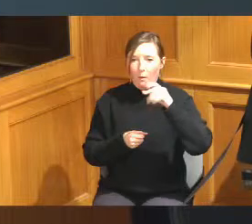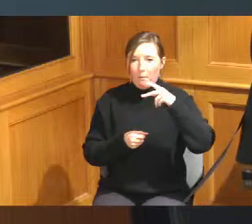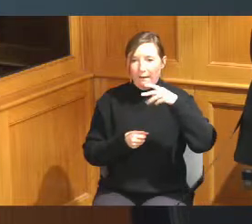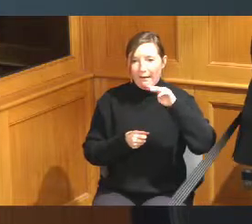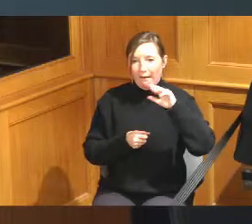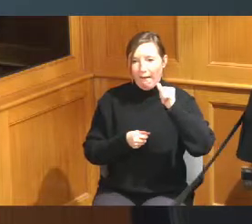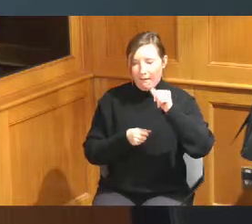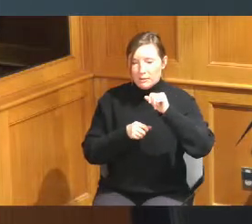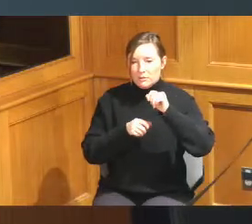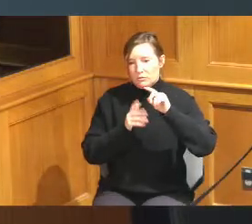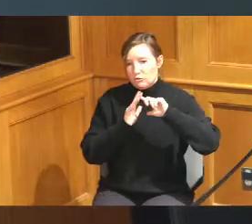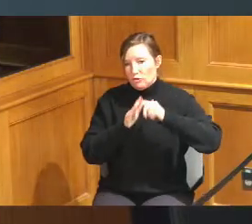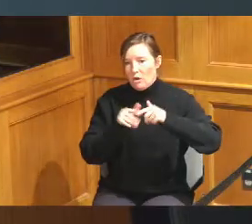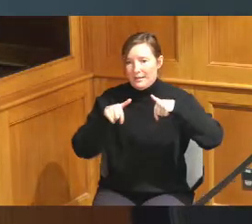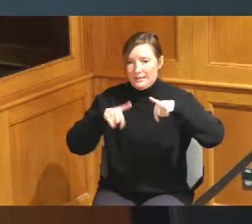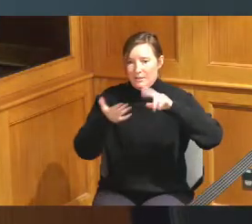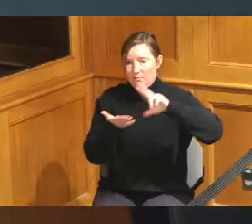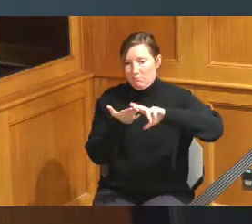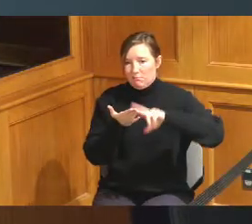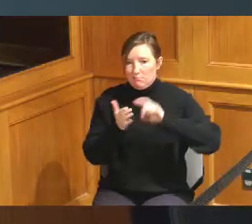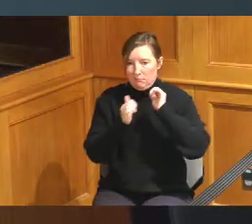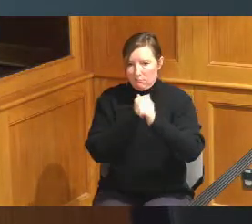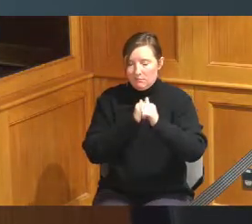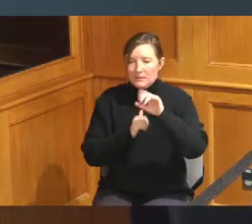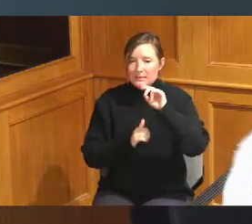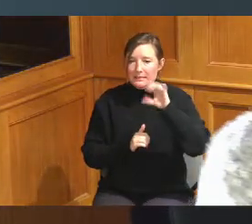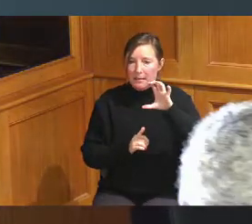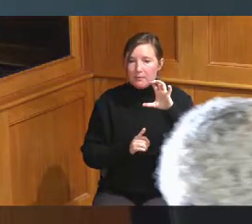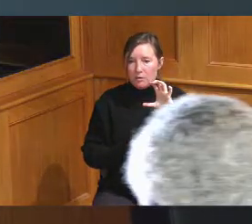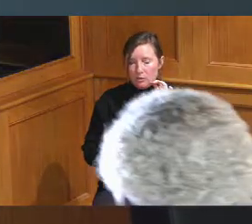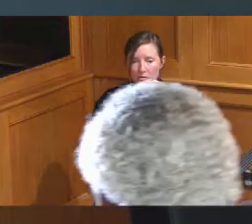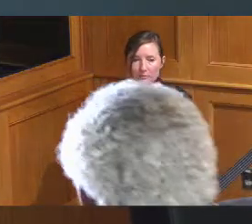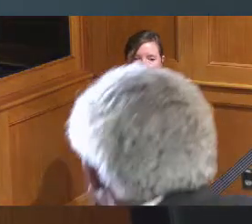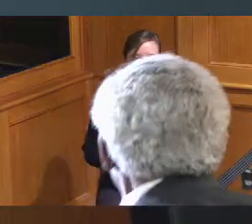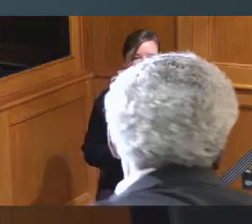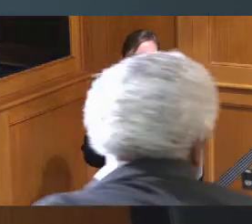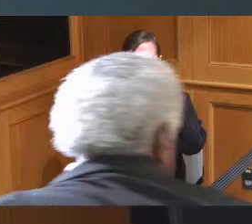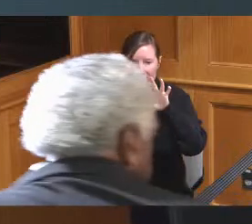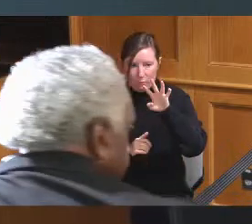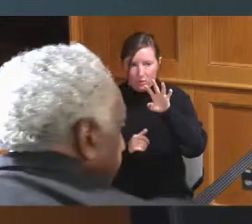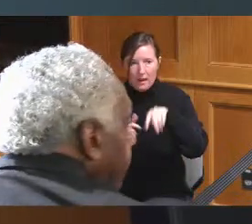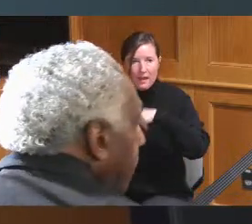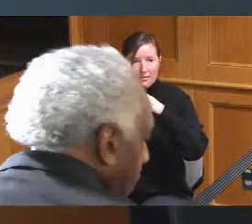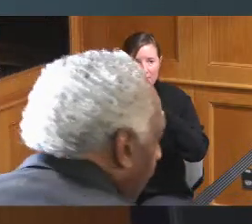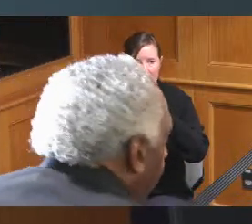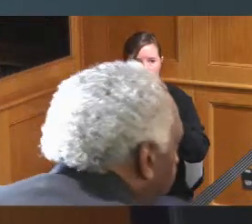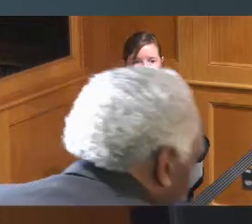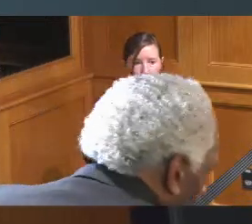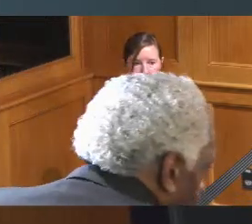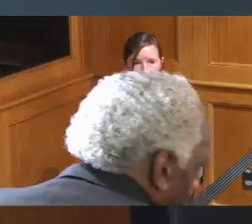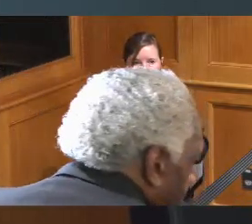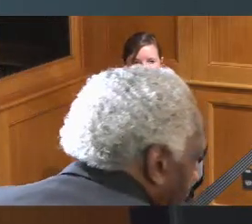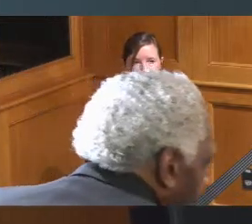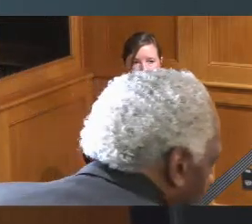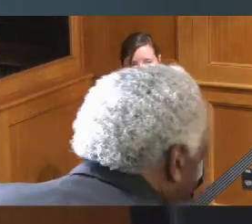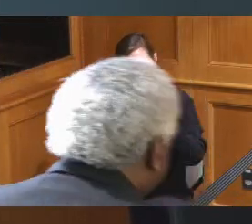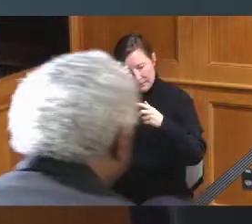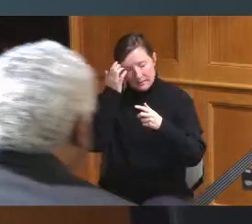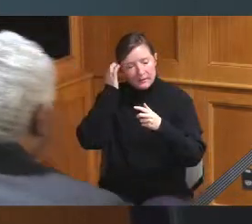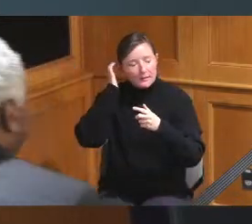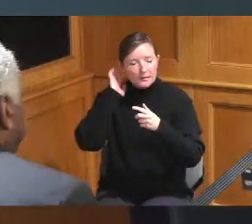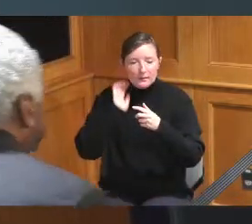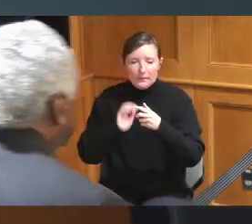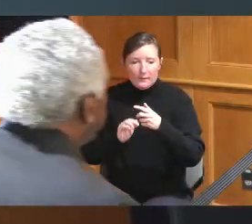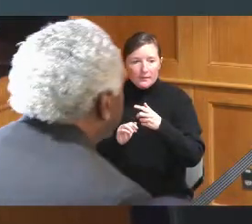Cincinnati, Ohio on December 18, 1924, followed by Phi Psi Omega, chartered in